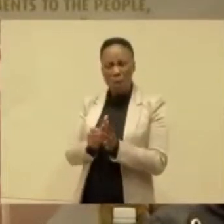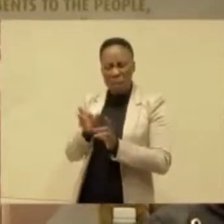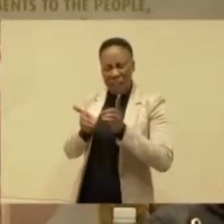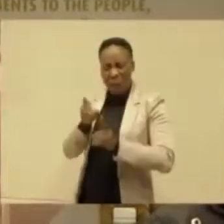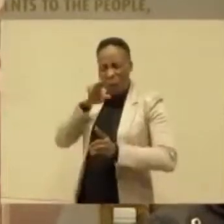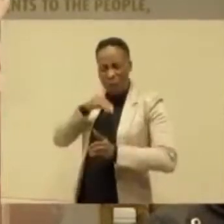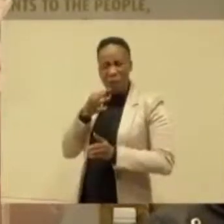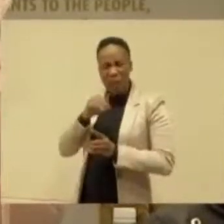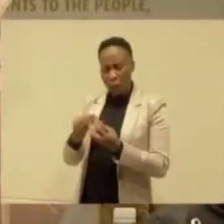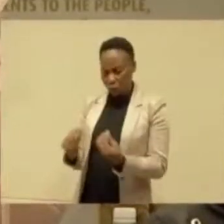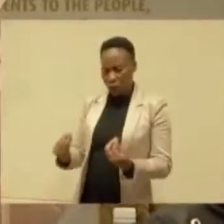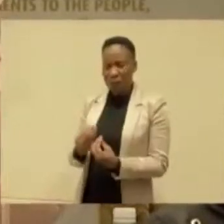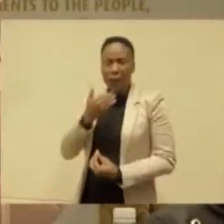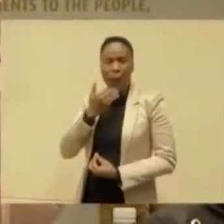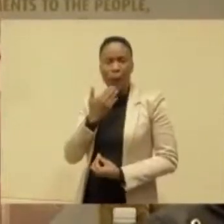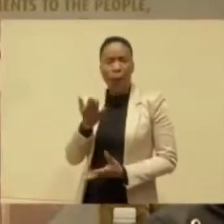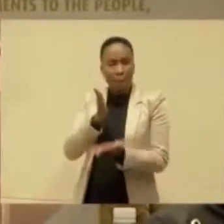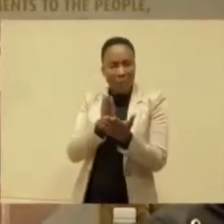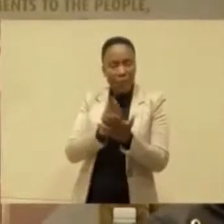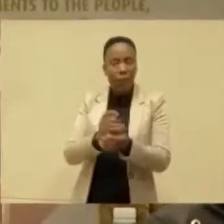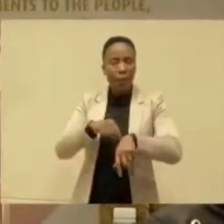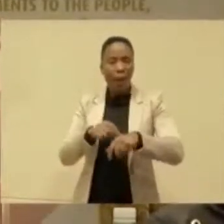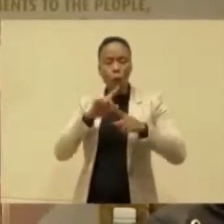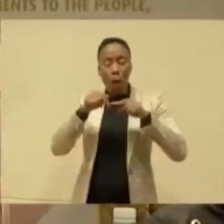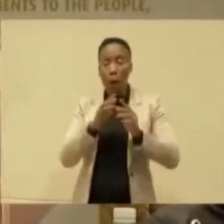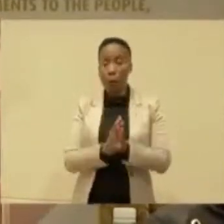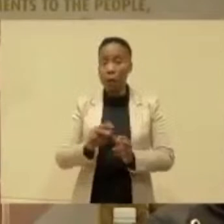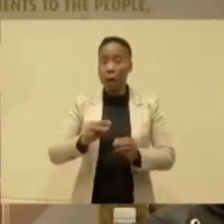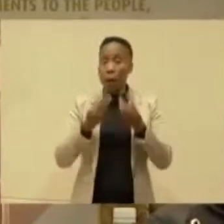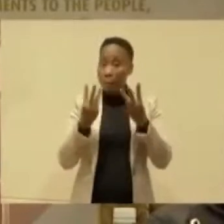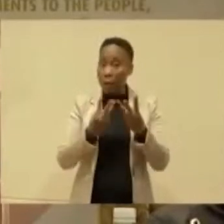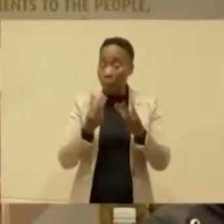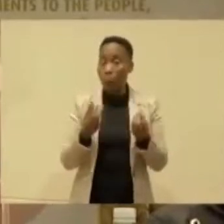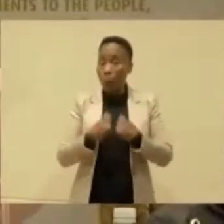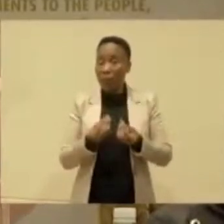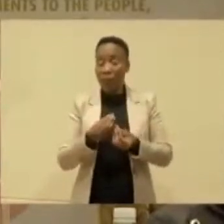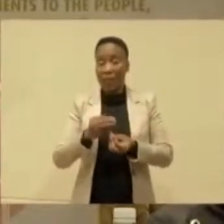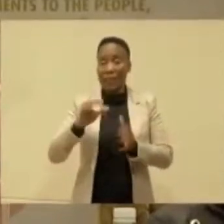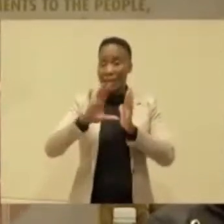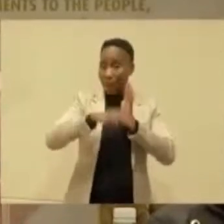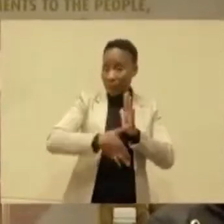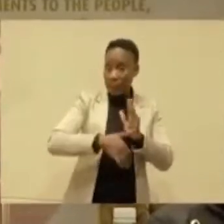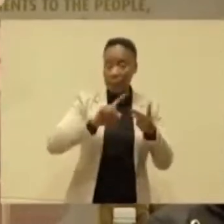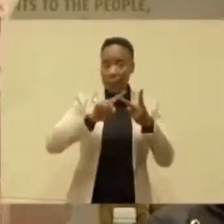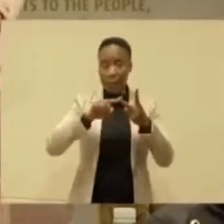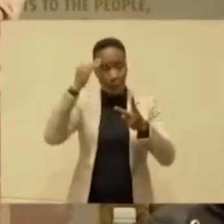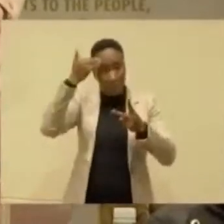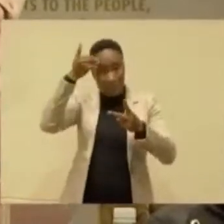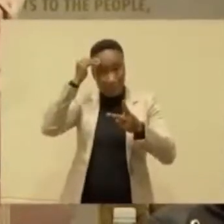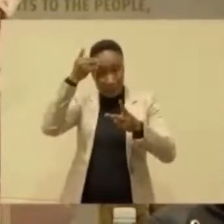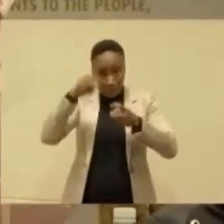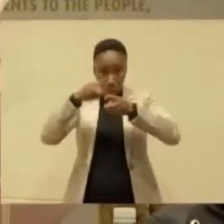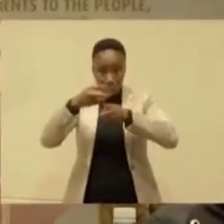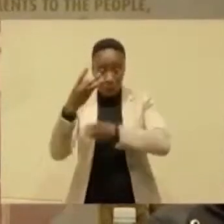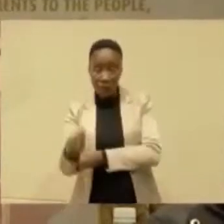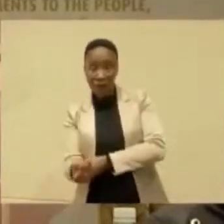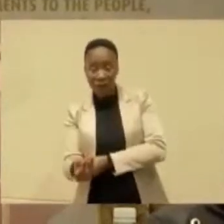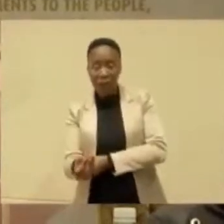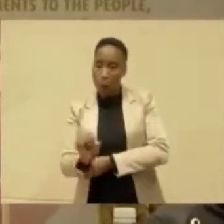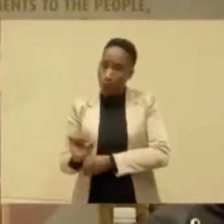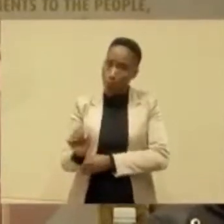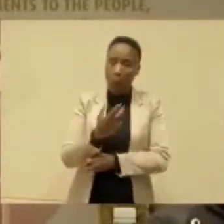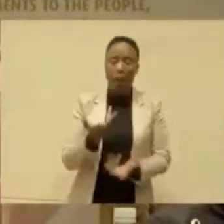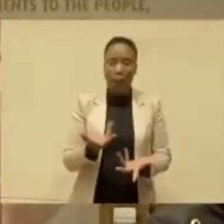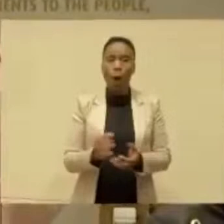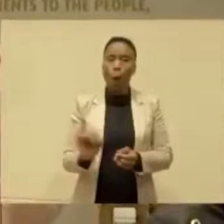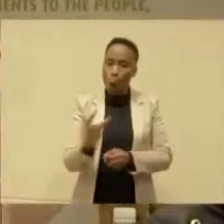particularly when it comes to people with disabilities that are mentally impaired and so on so all of those things that